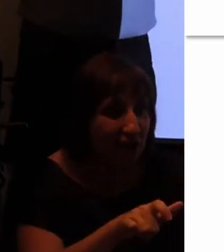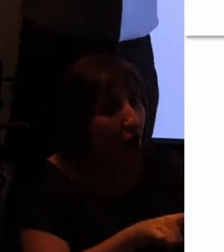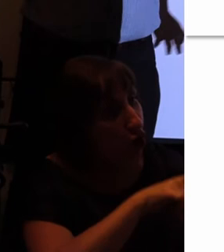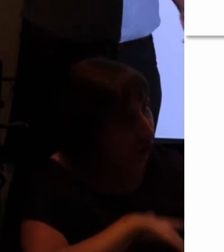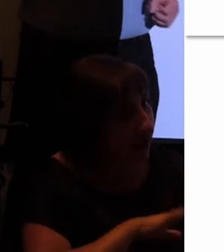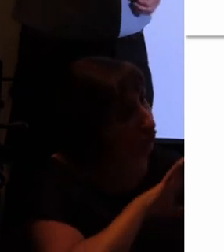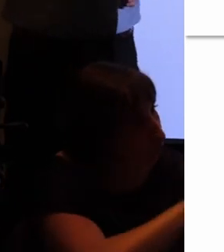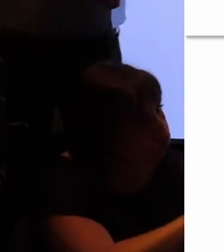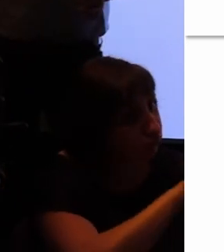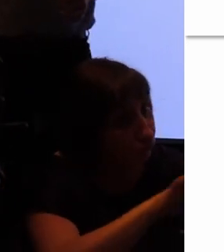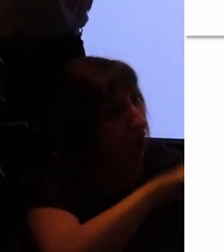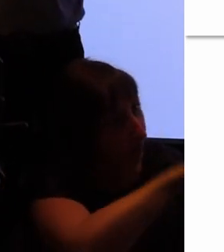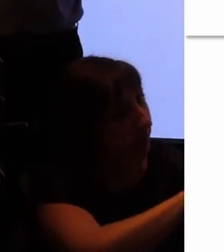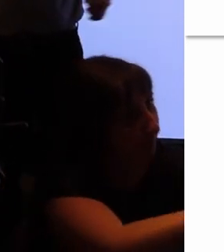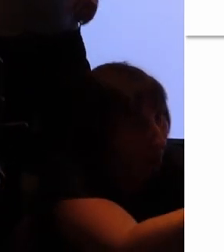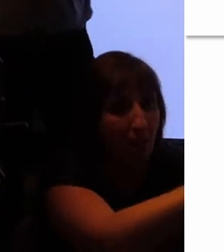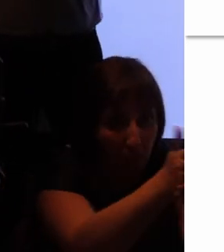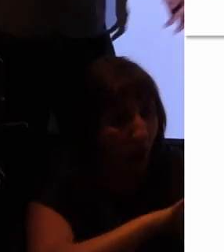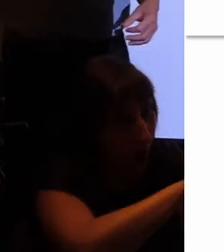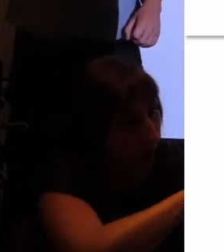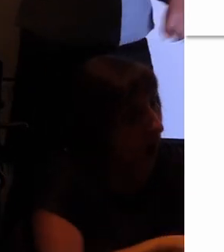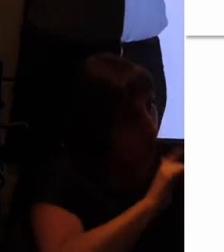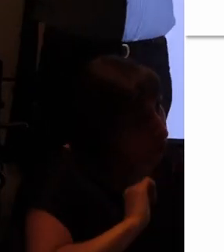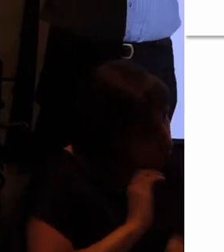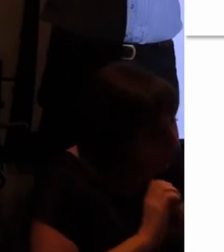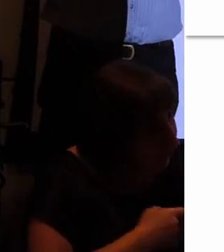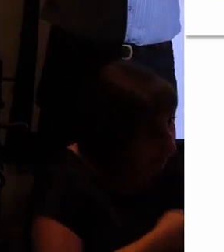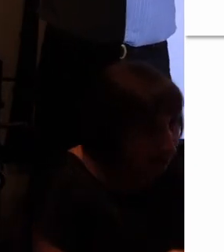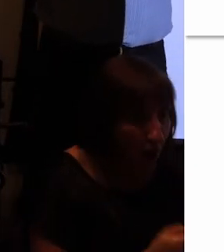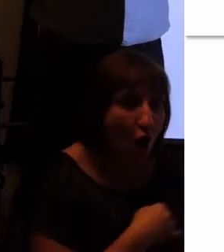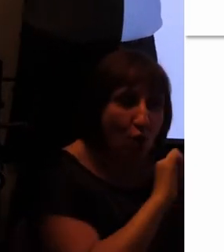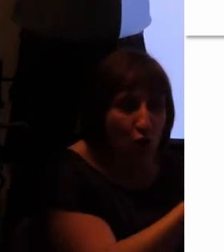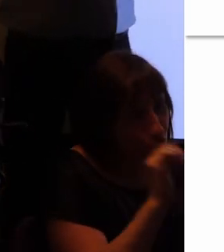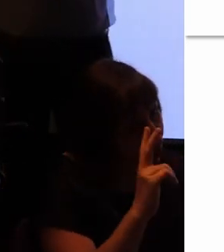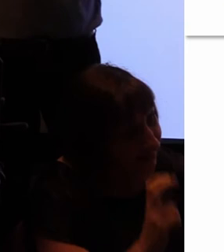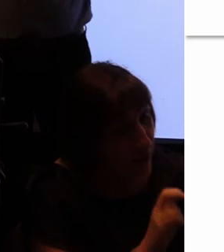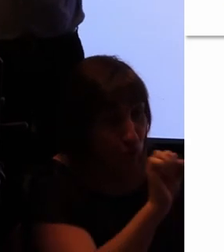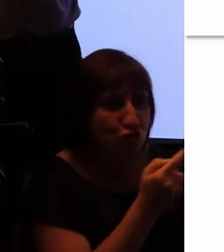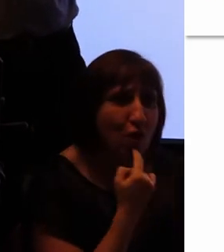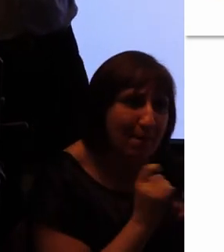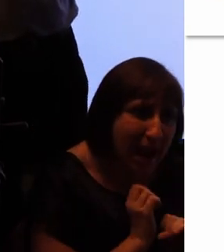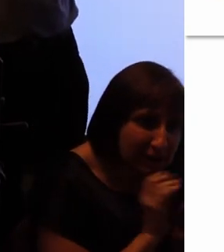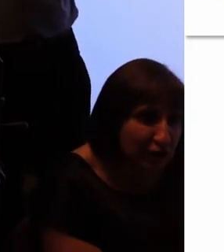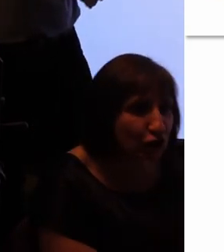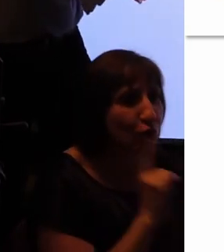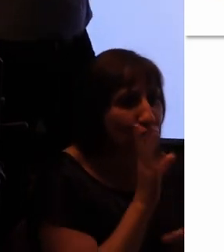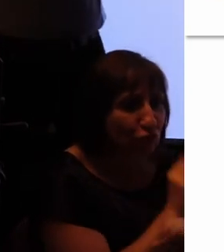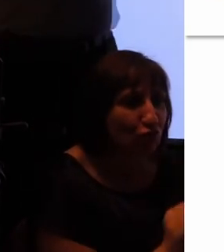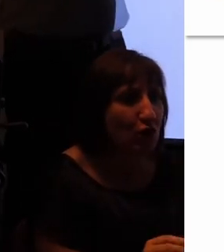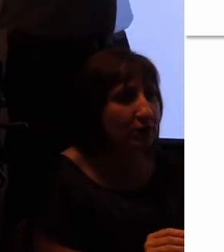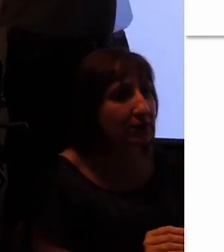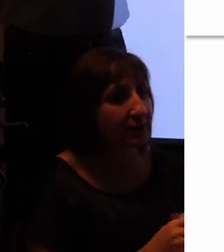talk to other interpreters about how you do it, how you communicate, what are your themes, what are your messages you're wanting to get across.